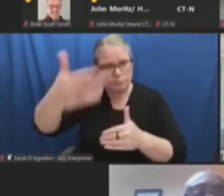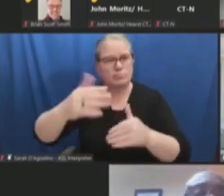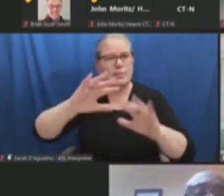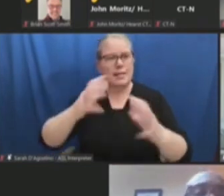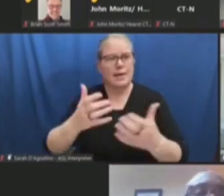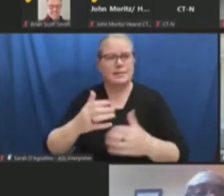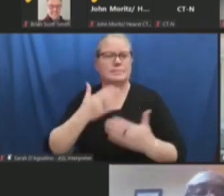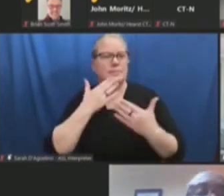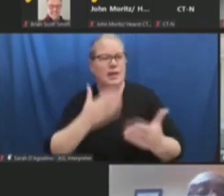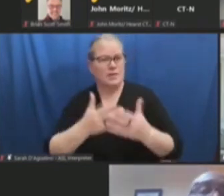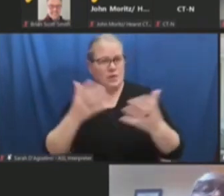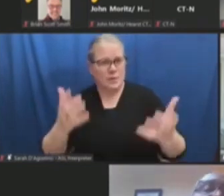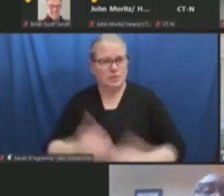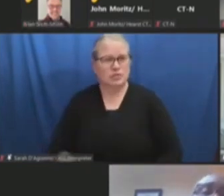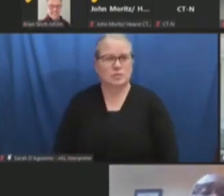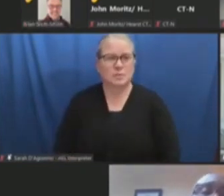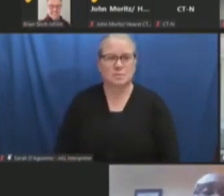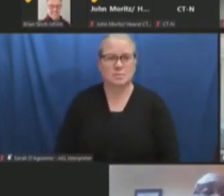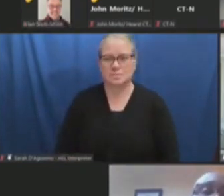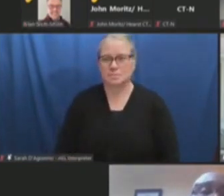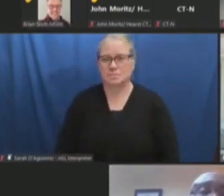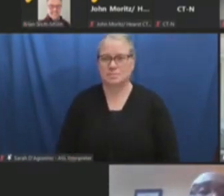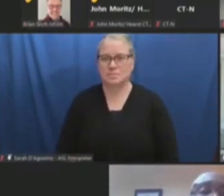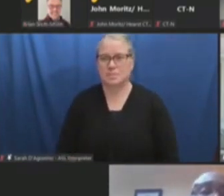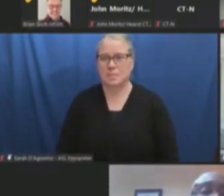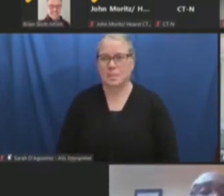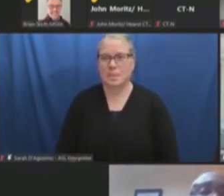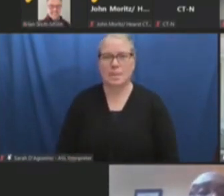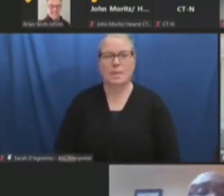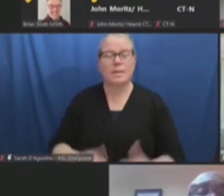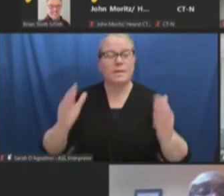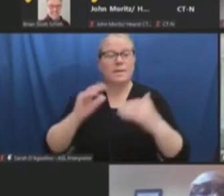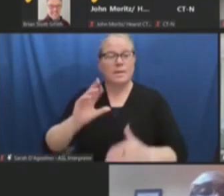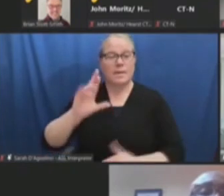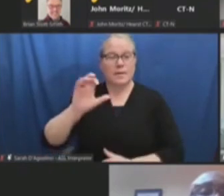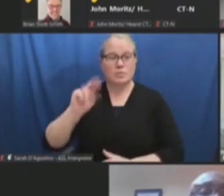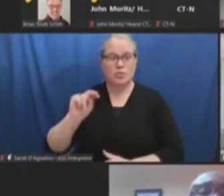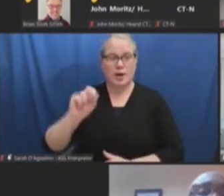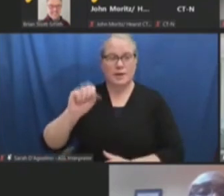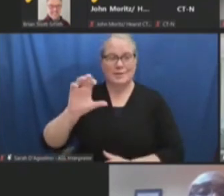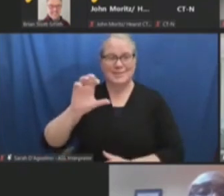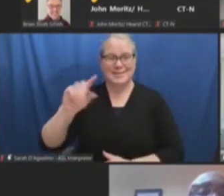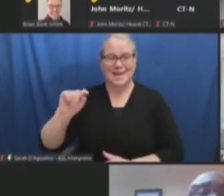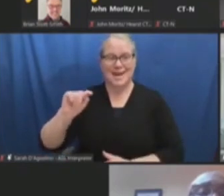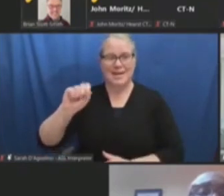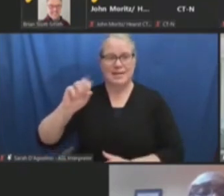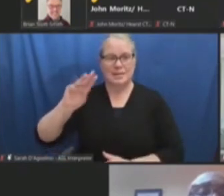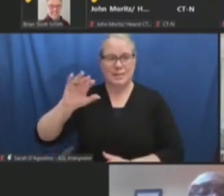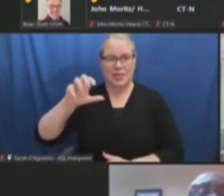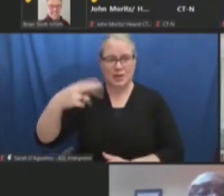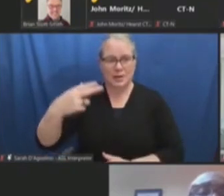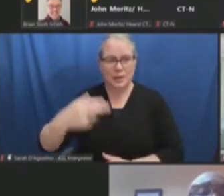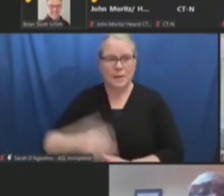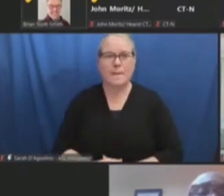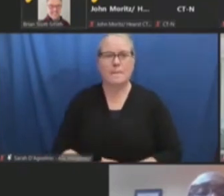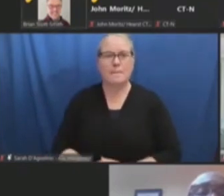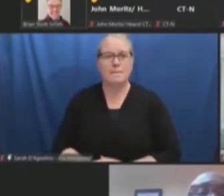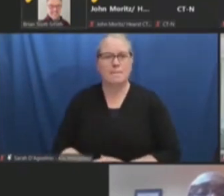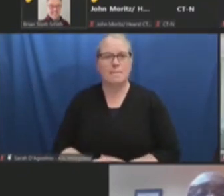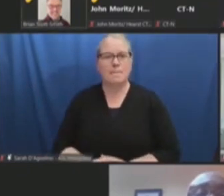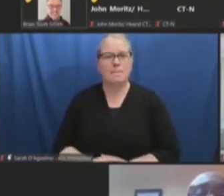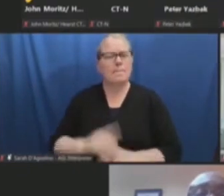later. Thank you. Brian Scott Smith. Yeah, I just want to follow up on what the governor said